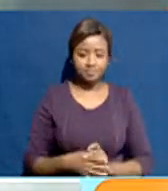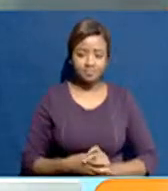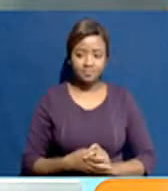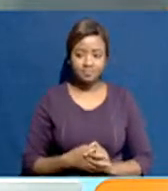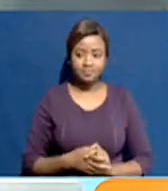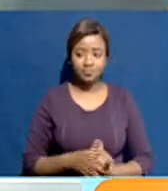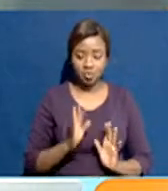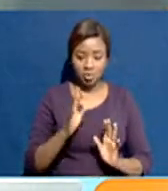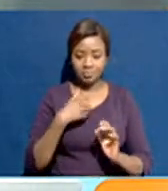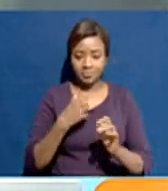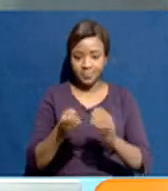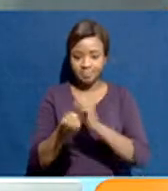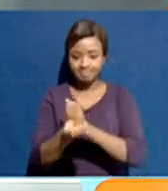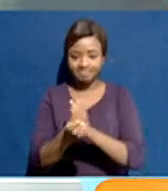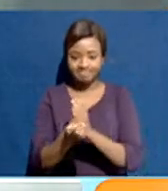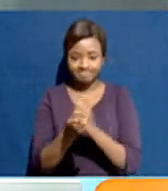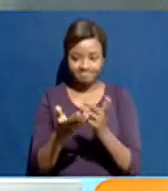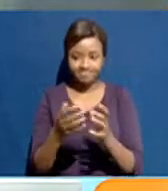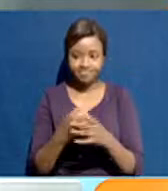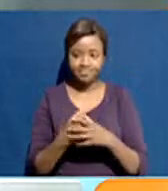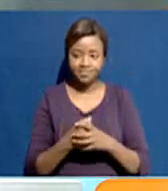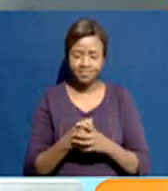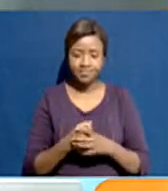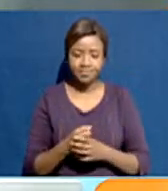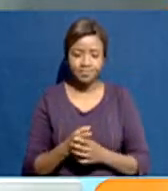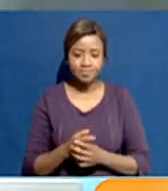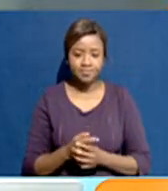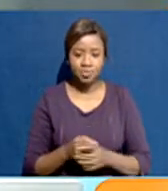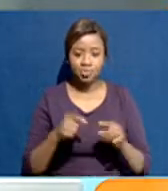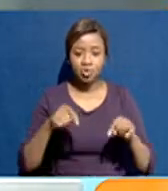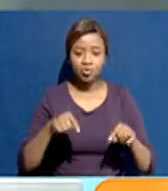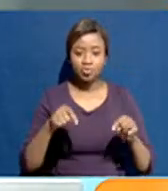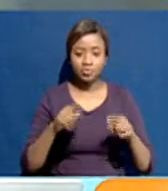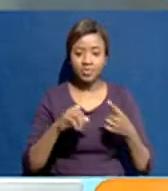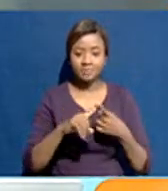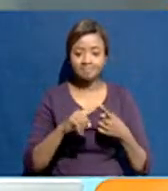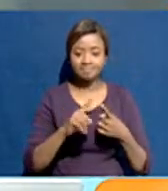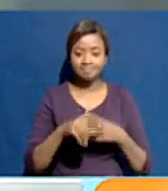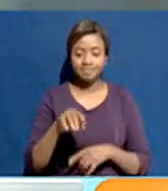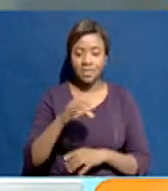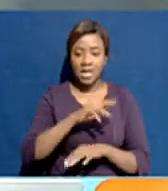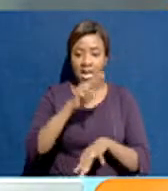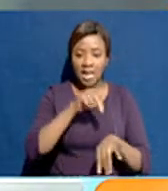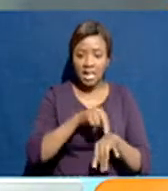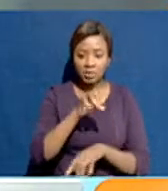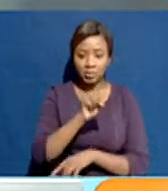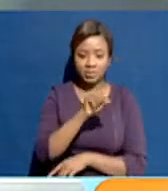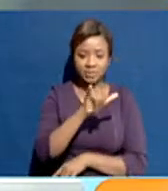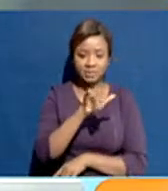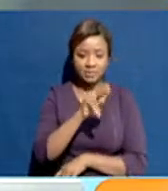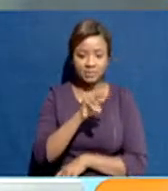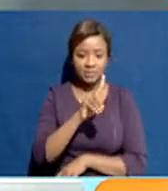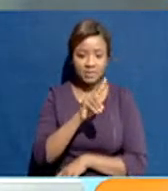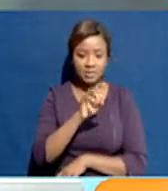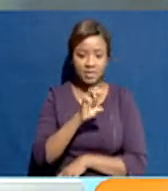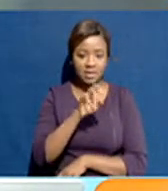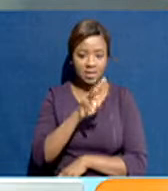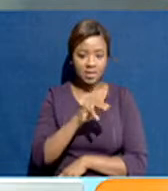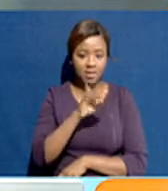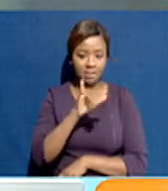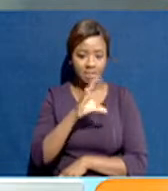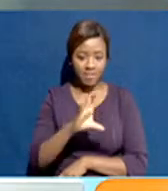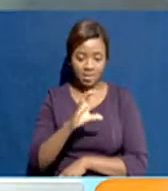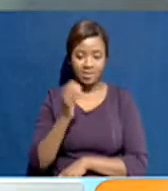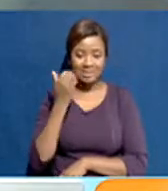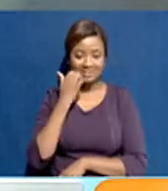the stage so that you understand where we're coming from. Tonight, the National Syndemic Diseases Control Council is raising an alarm over increased cases of